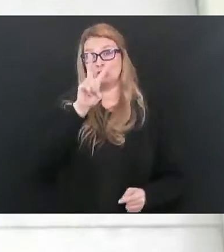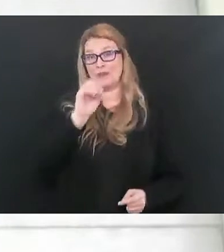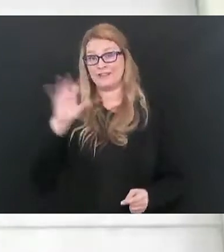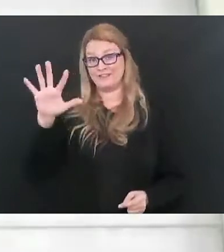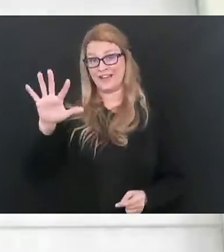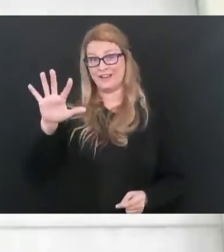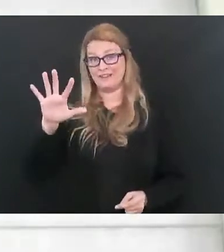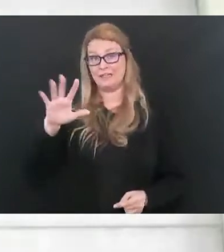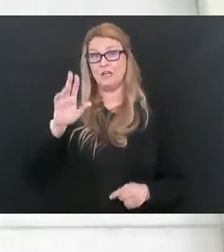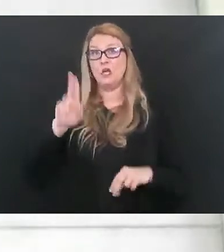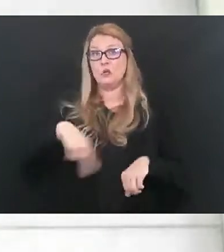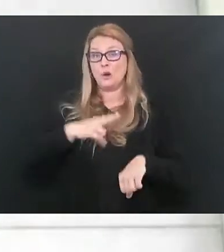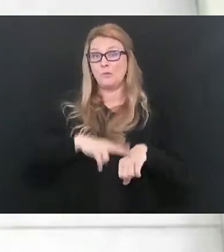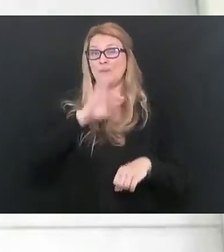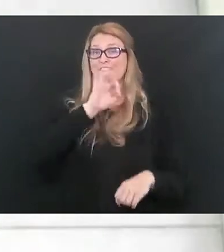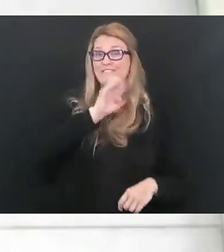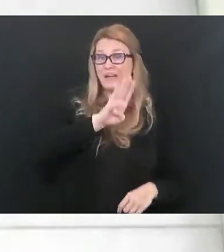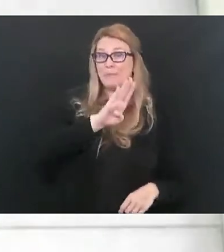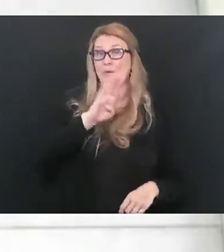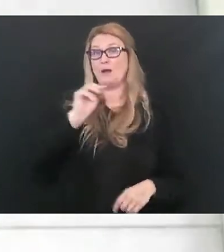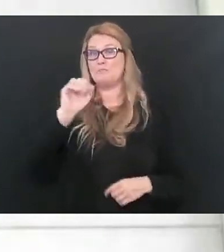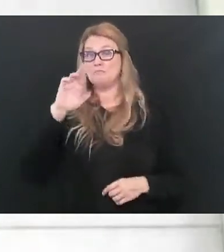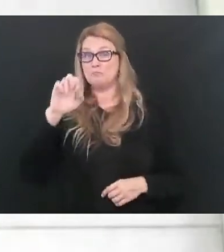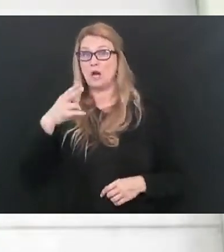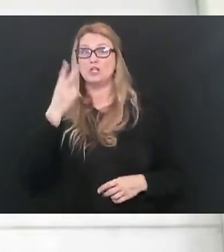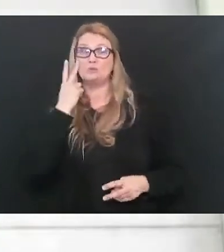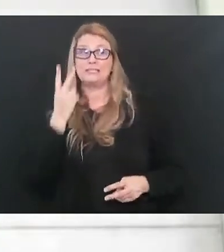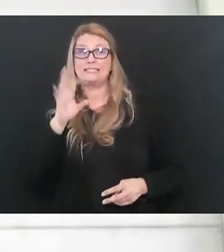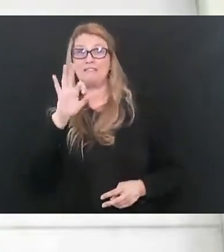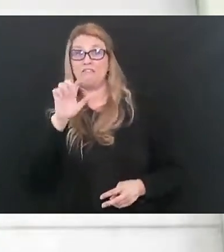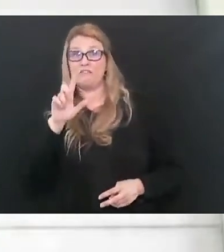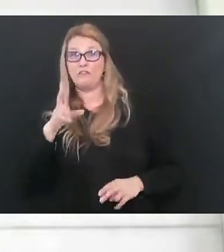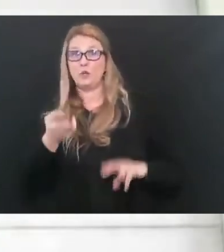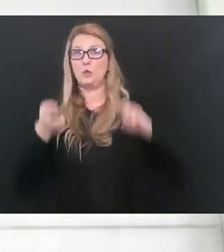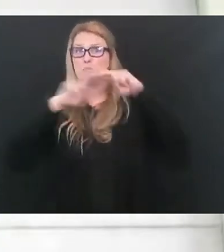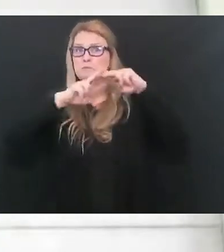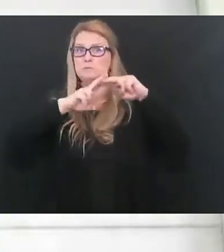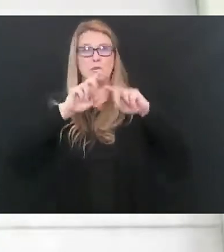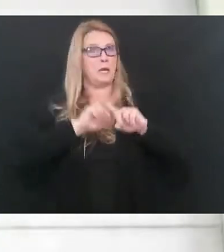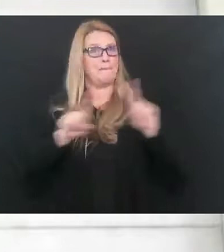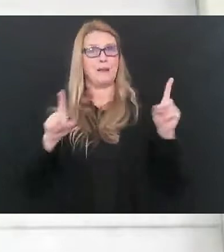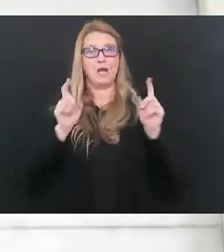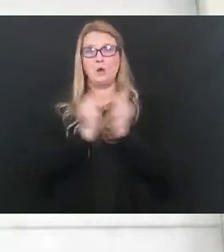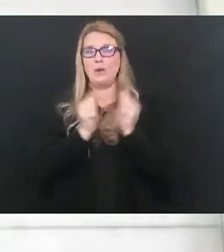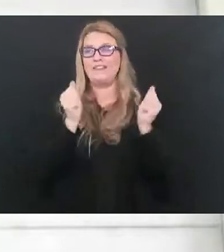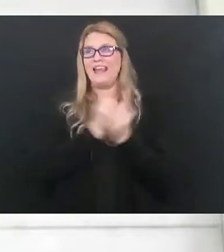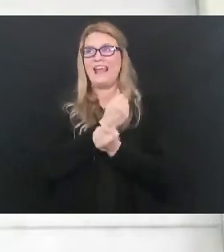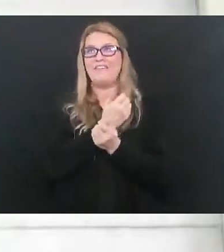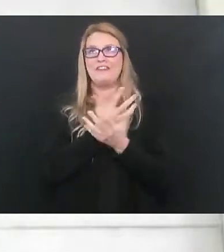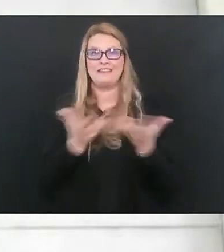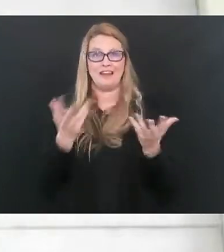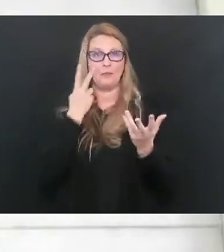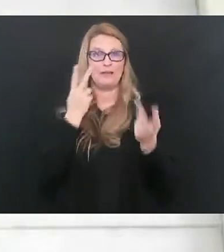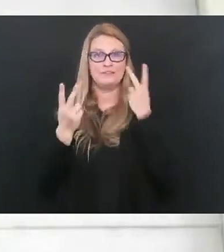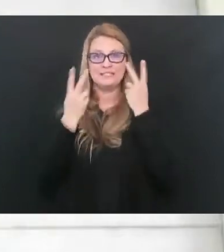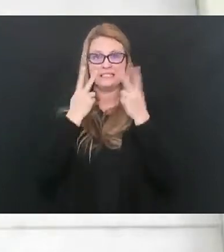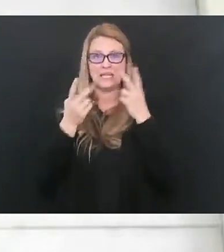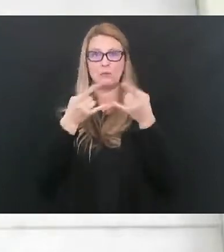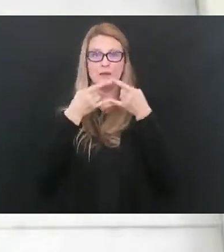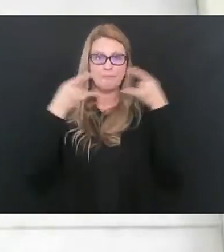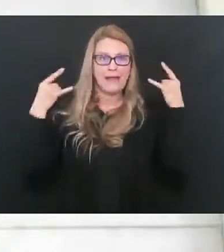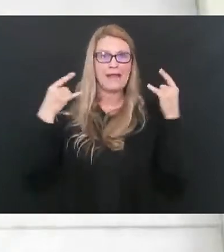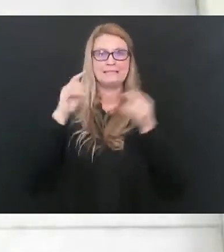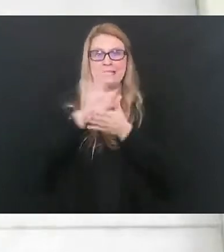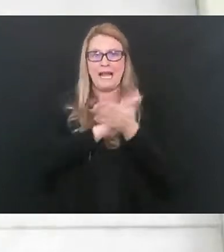in February and March, we see a heightened number of flu cases here in the state, but I think with all the mitigation efforts that we've been seeing with hand washing,